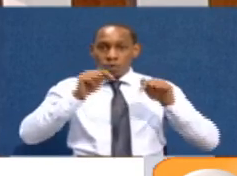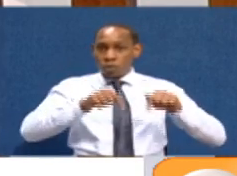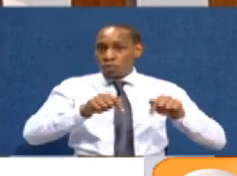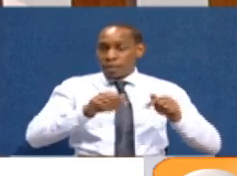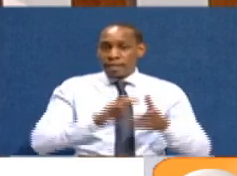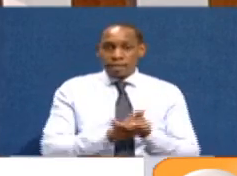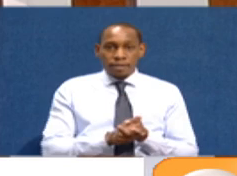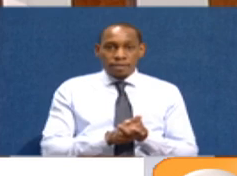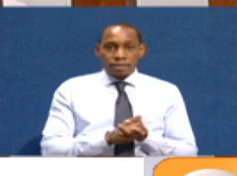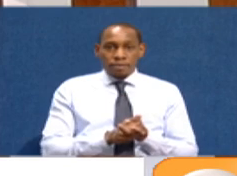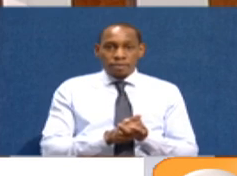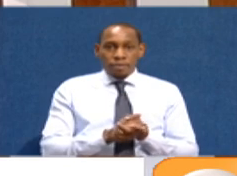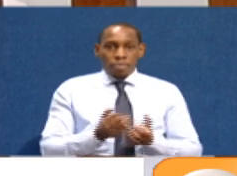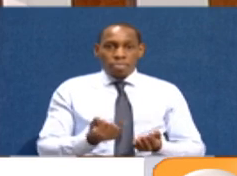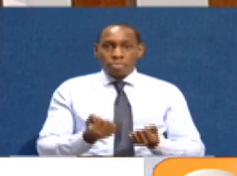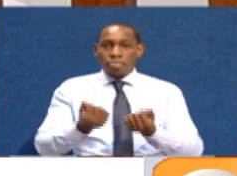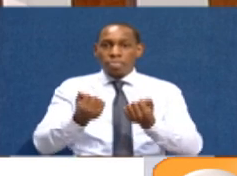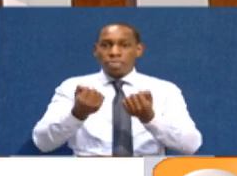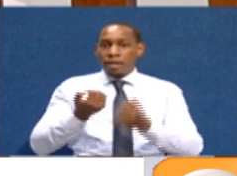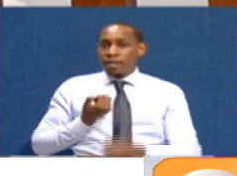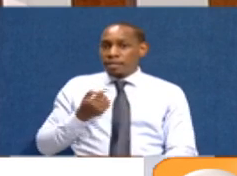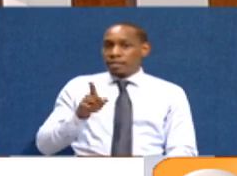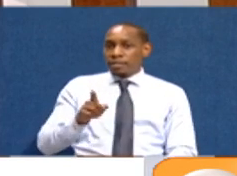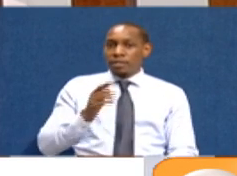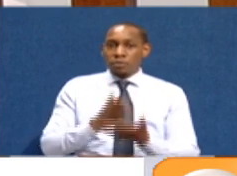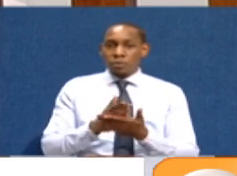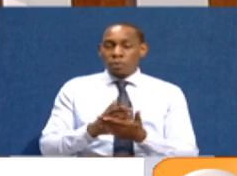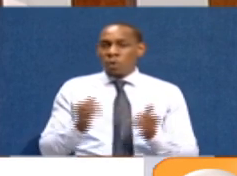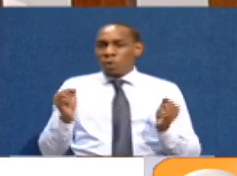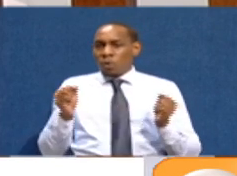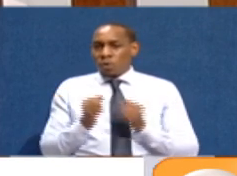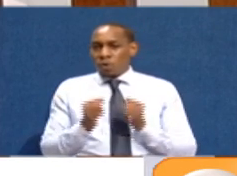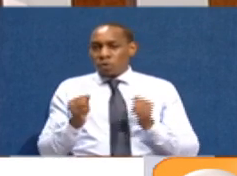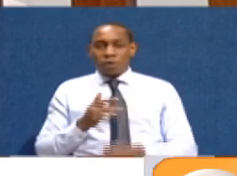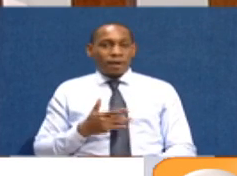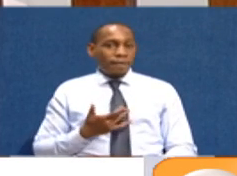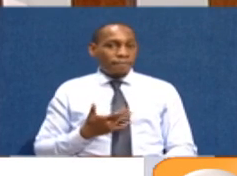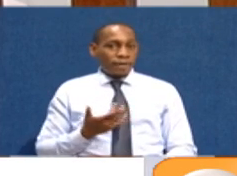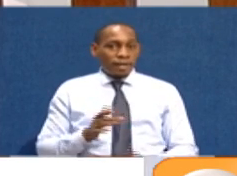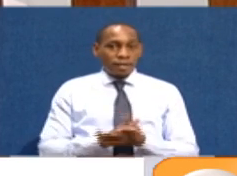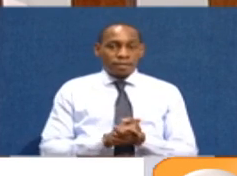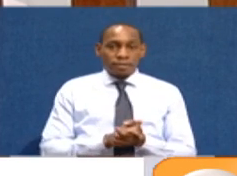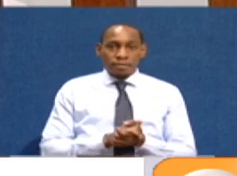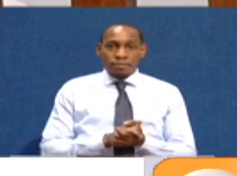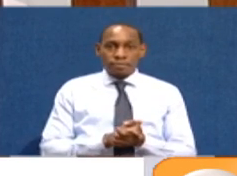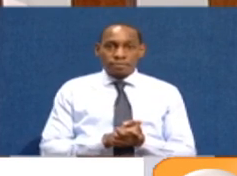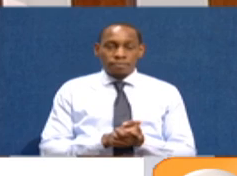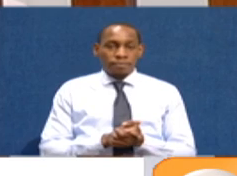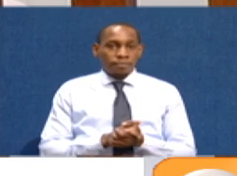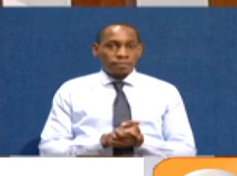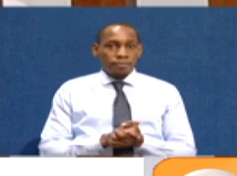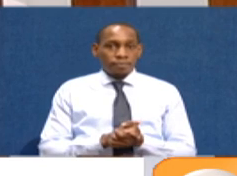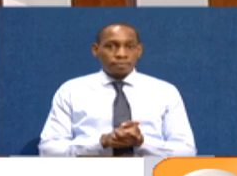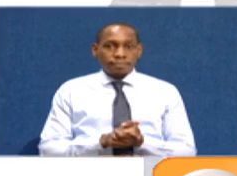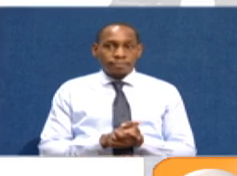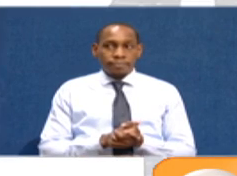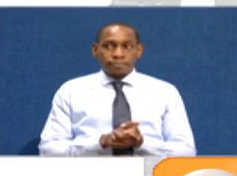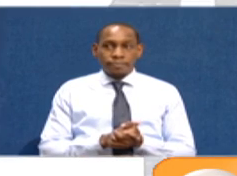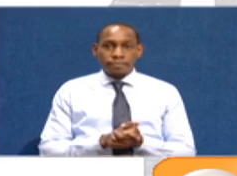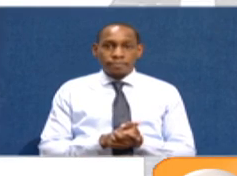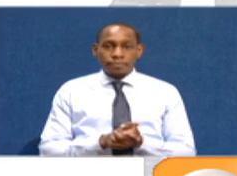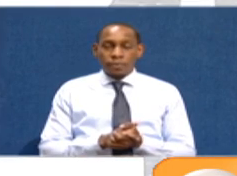bit high, right off Nakuru, and she was quite cold. And I was like, you know, my hometown is a little bit more colder than this.